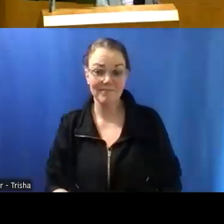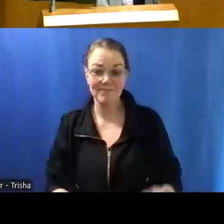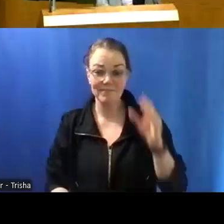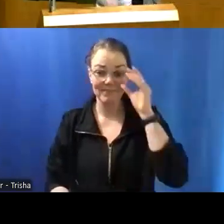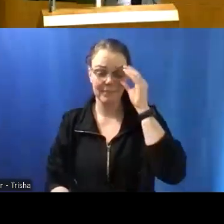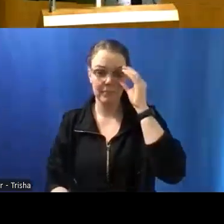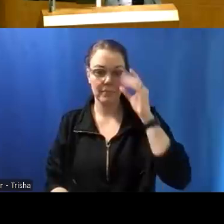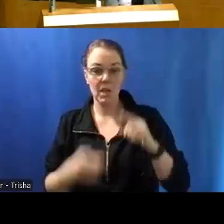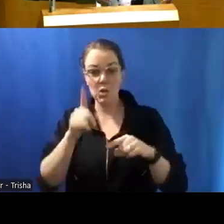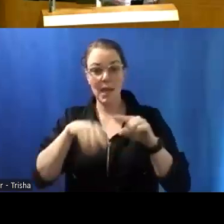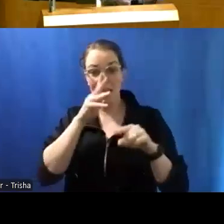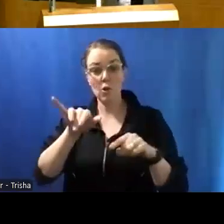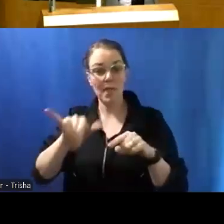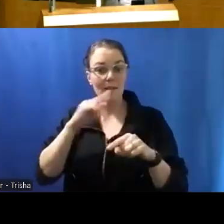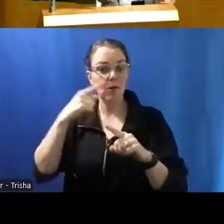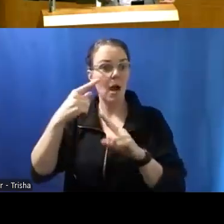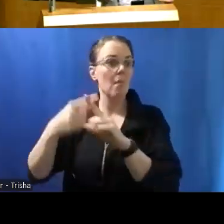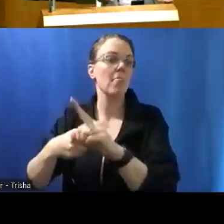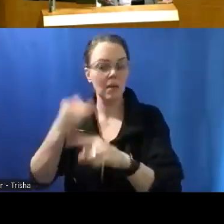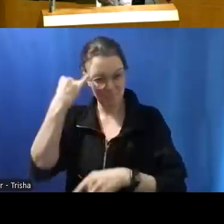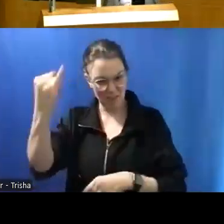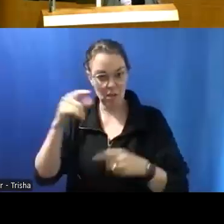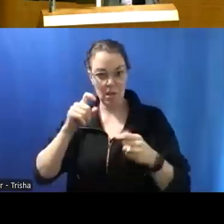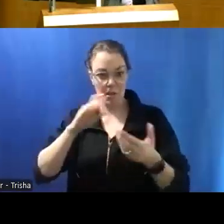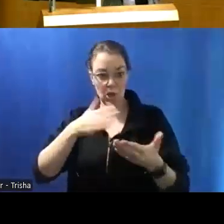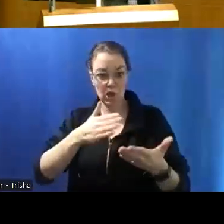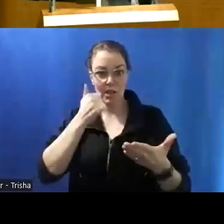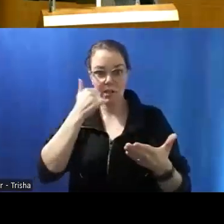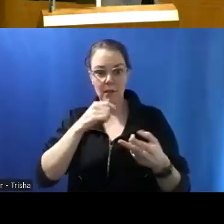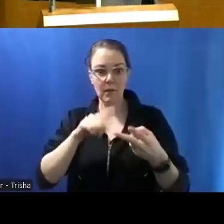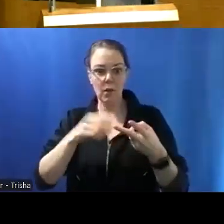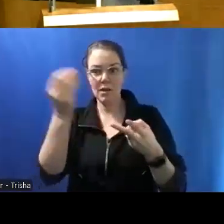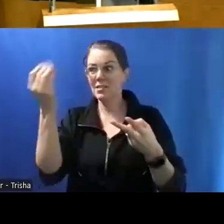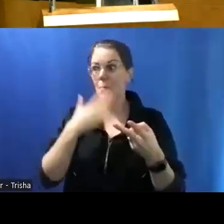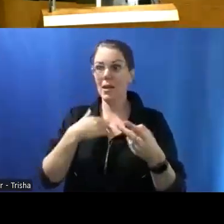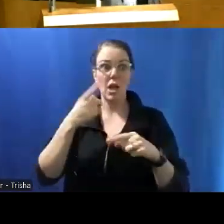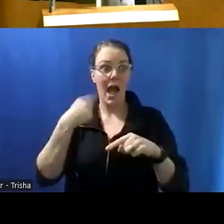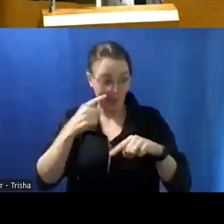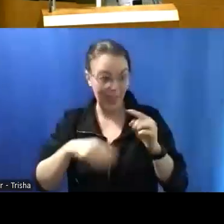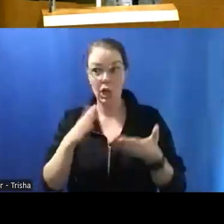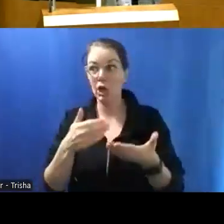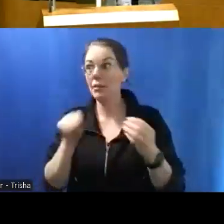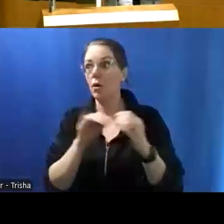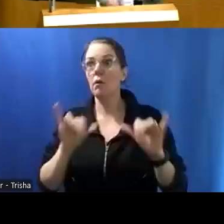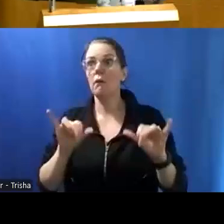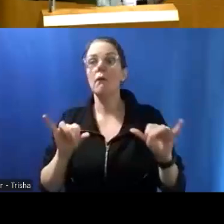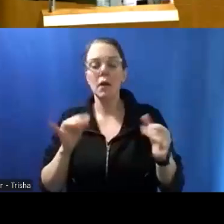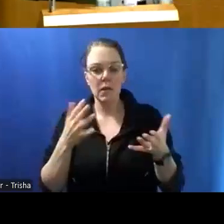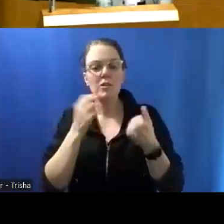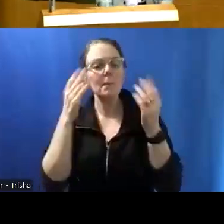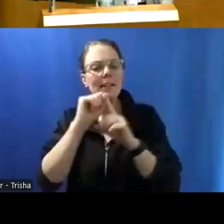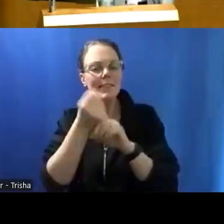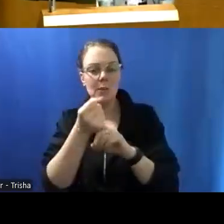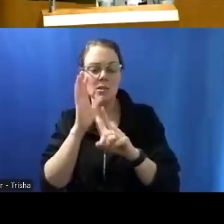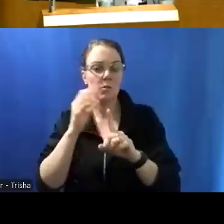Because you're constantly, whether you have to cook something or be told that you can't cook anymore or whatever, there's many situations. This